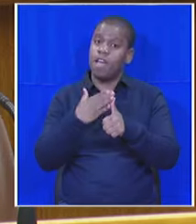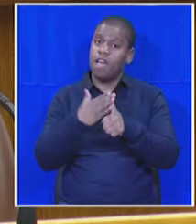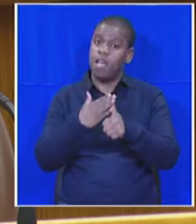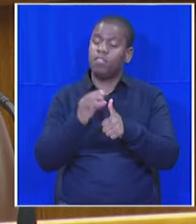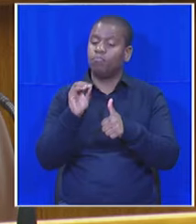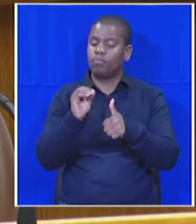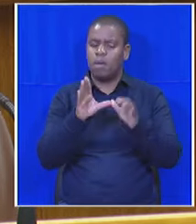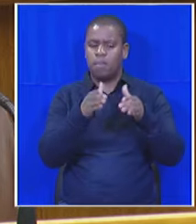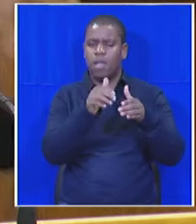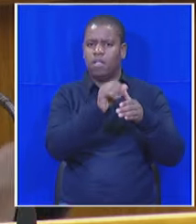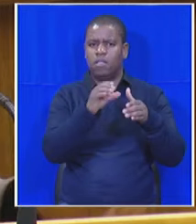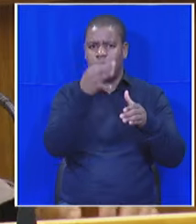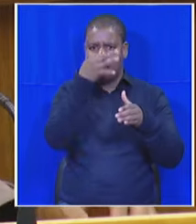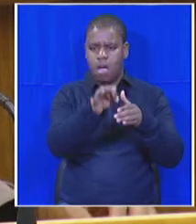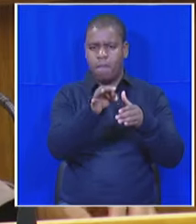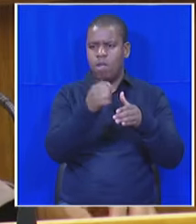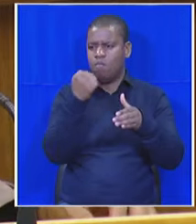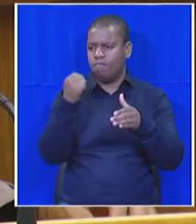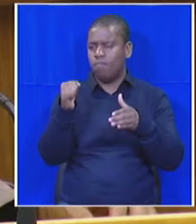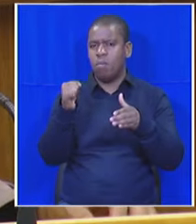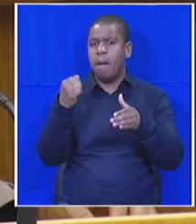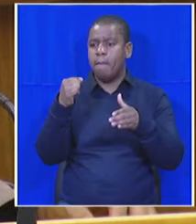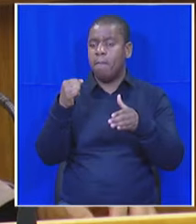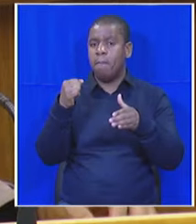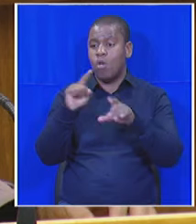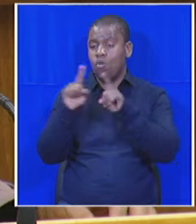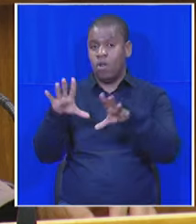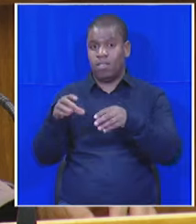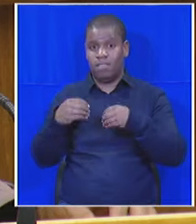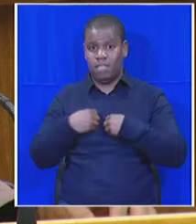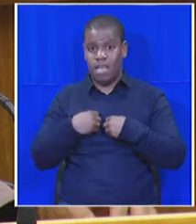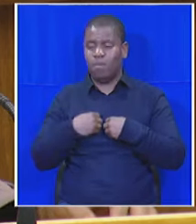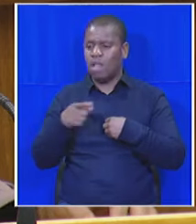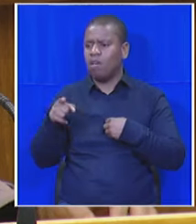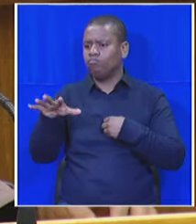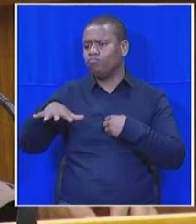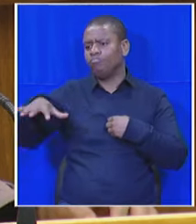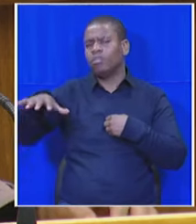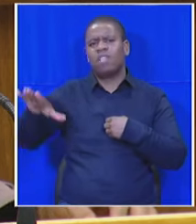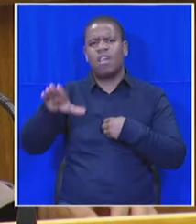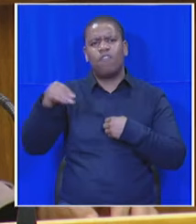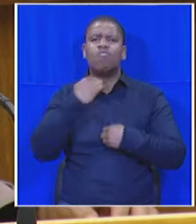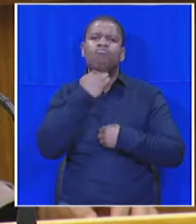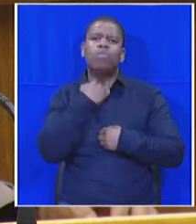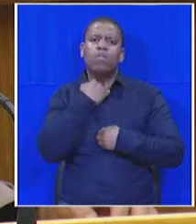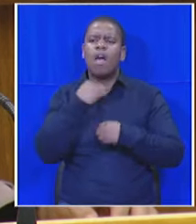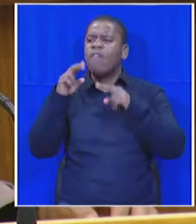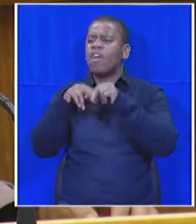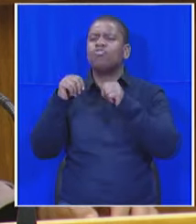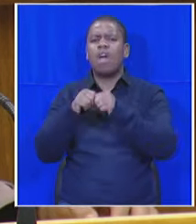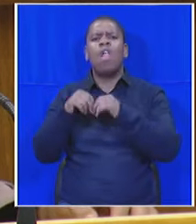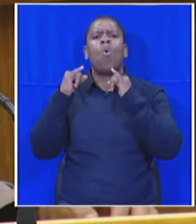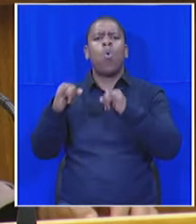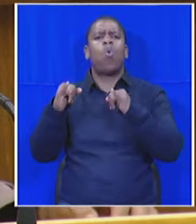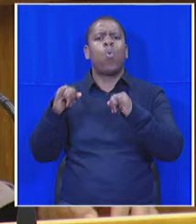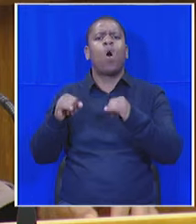ANC government's refusal to intervene and declare our worst drought on record a national disaster.